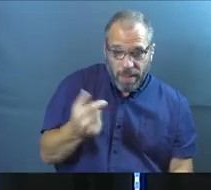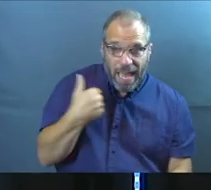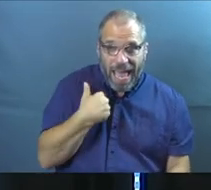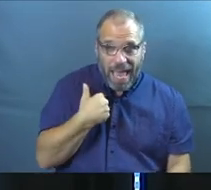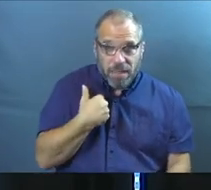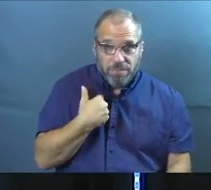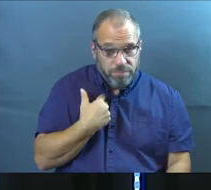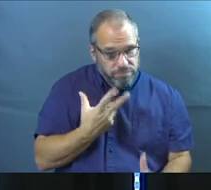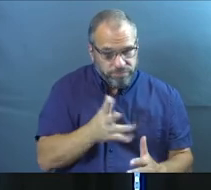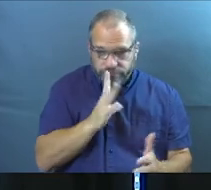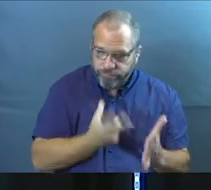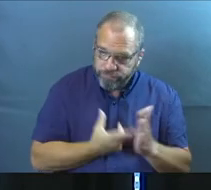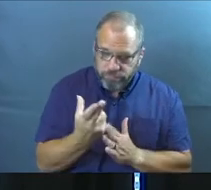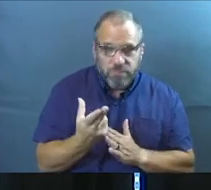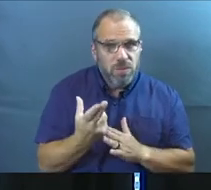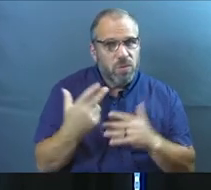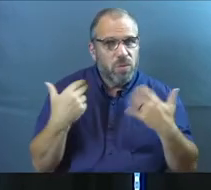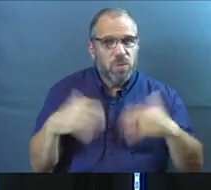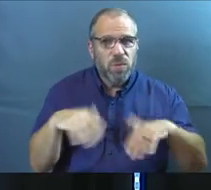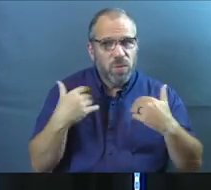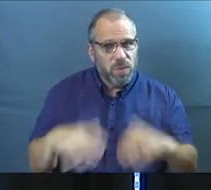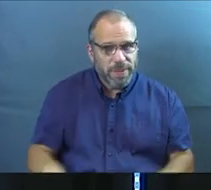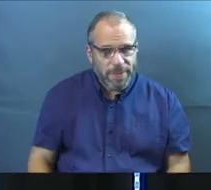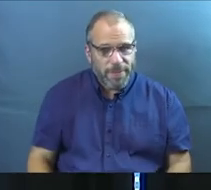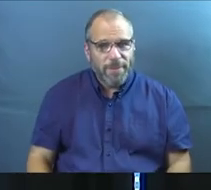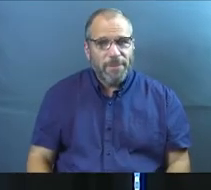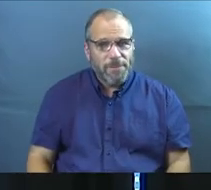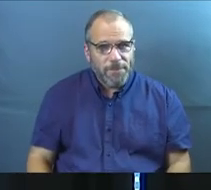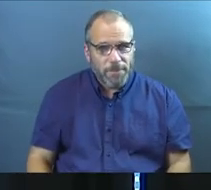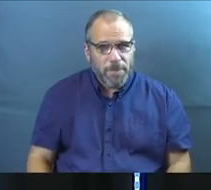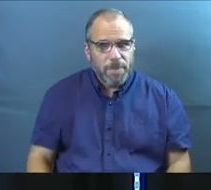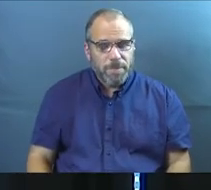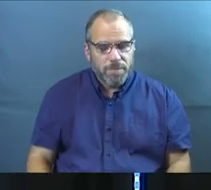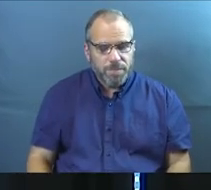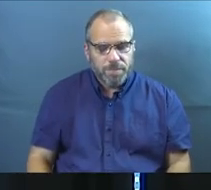And we got to speak truth to lies.